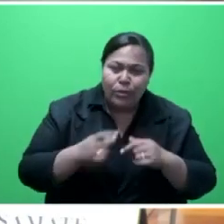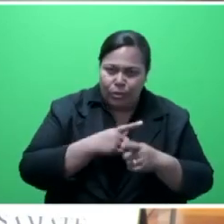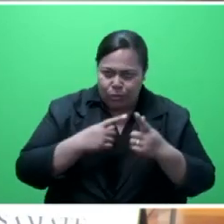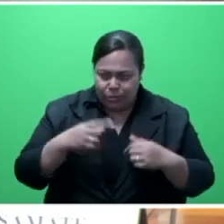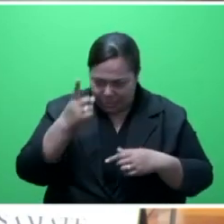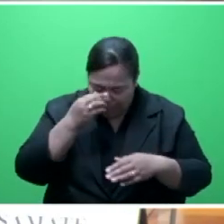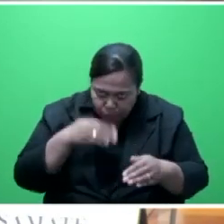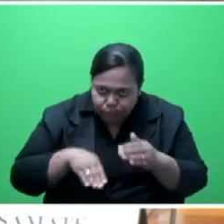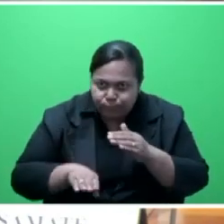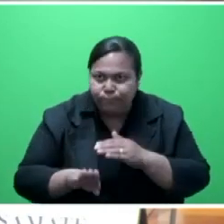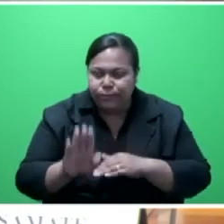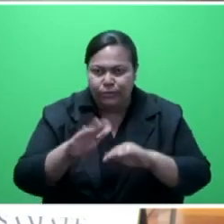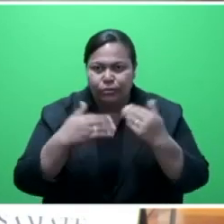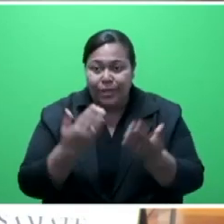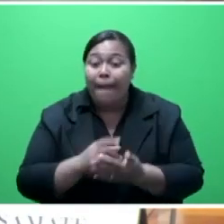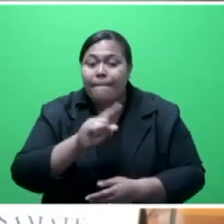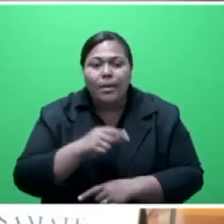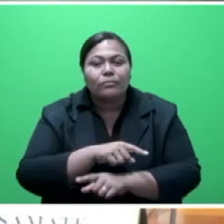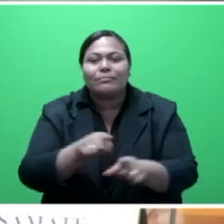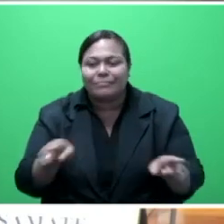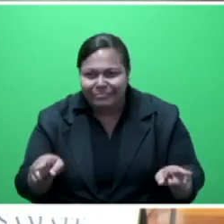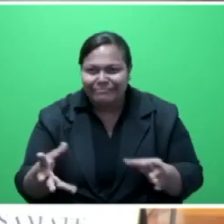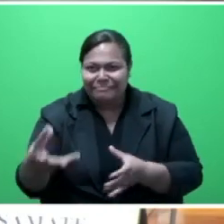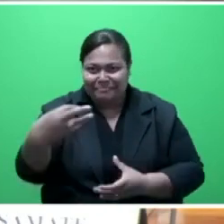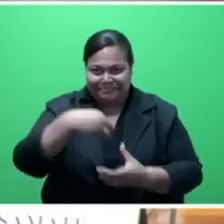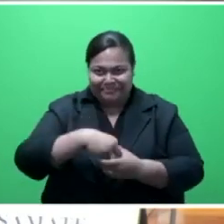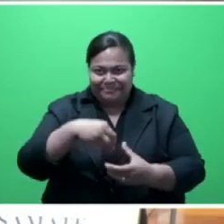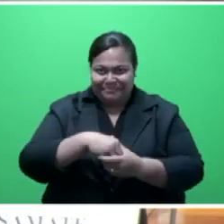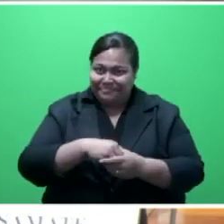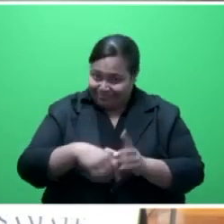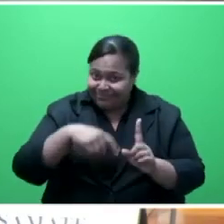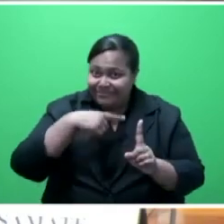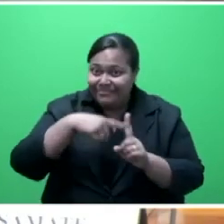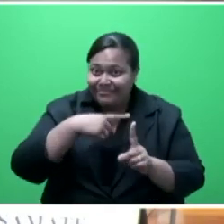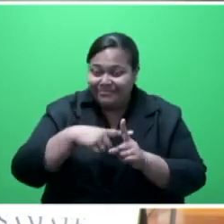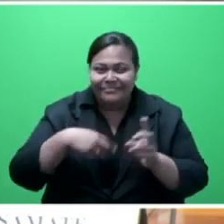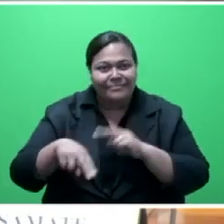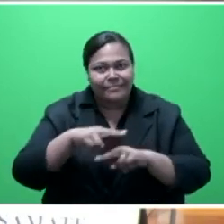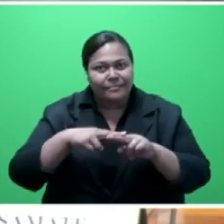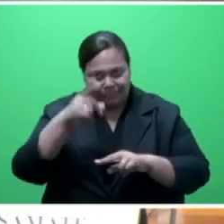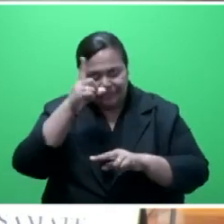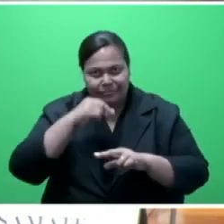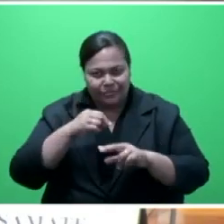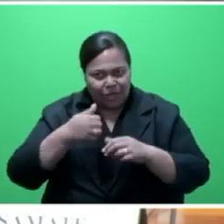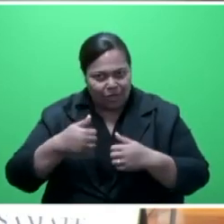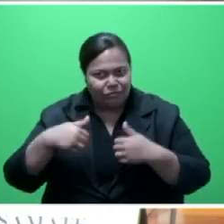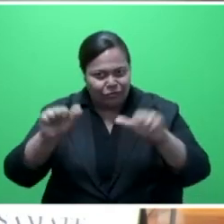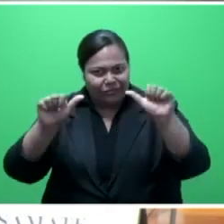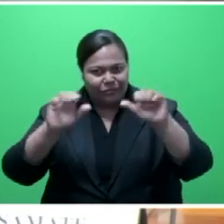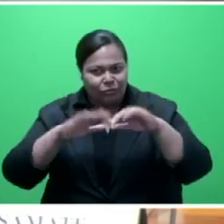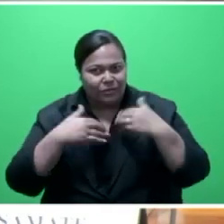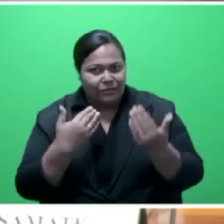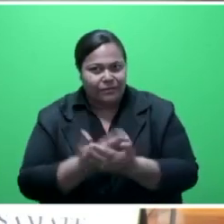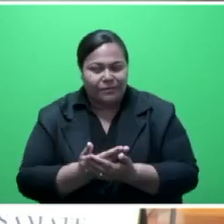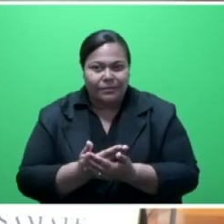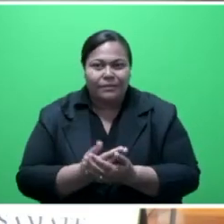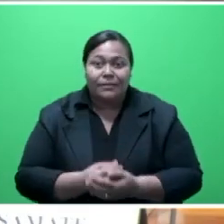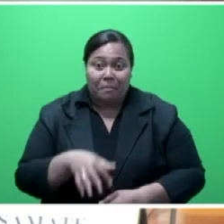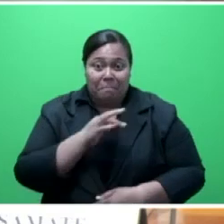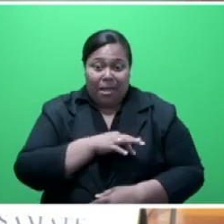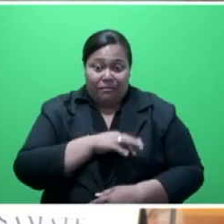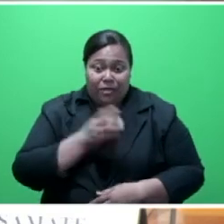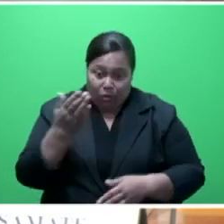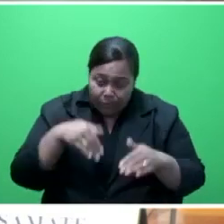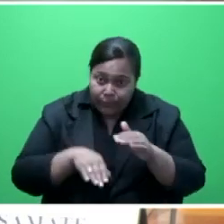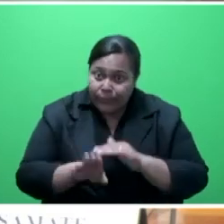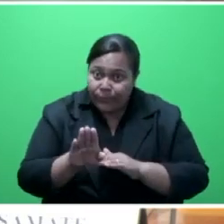But only with everyone's buy-in and positivity can Fiji hold a winning hand. The benefits of this resurgence will not